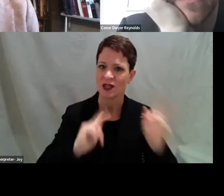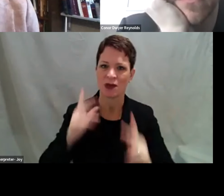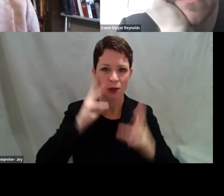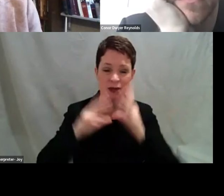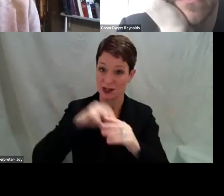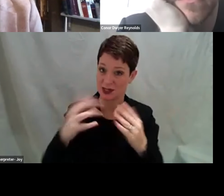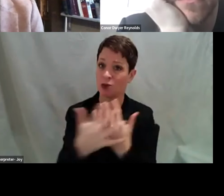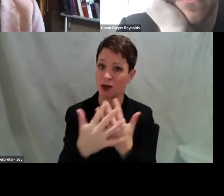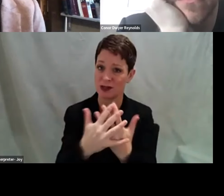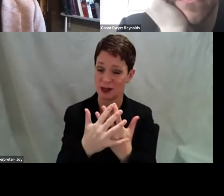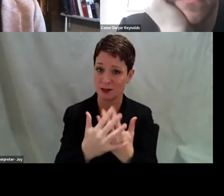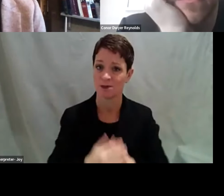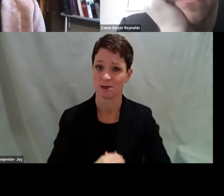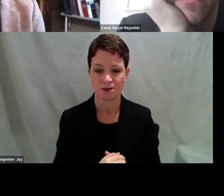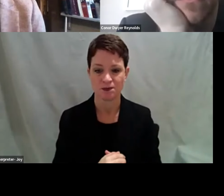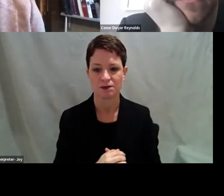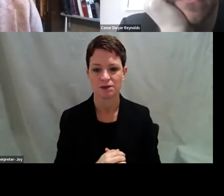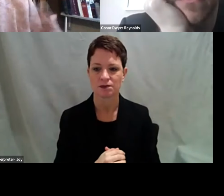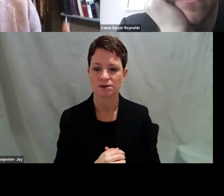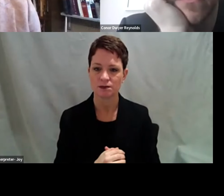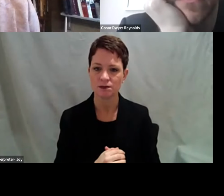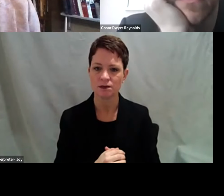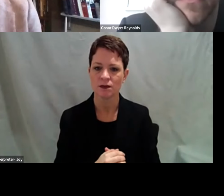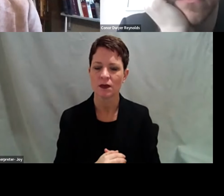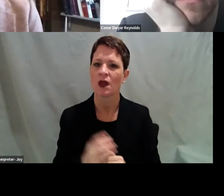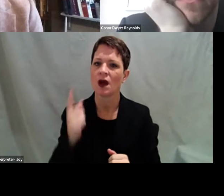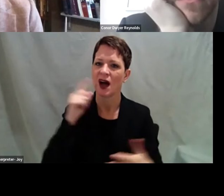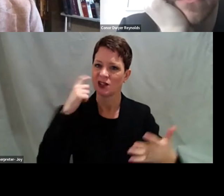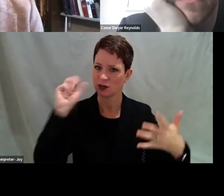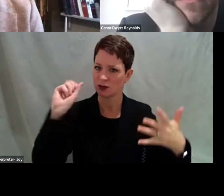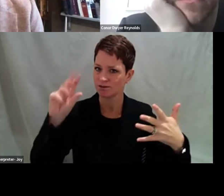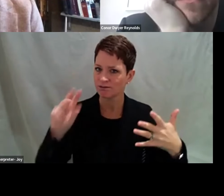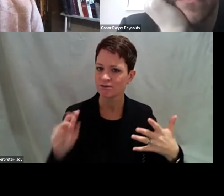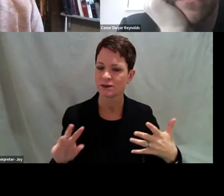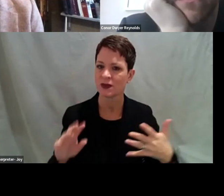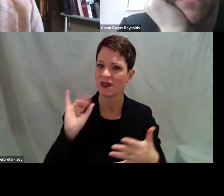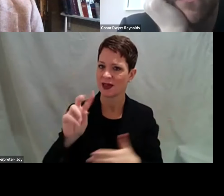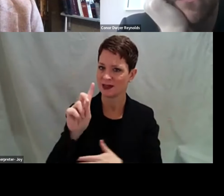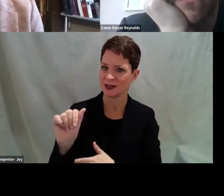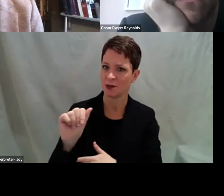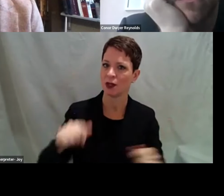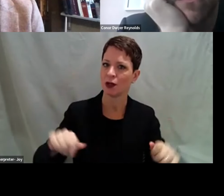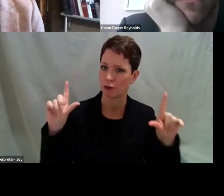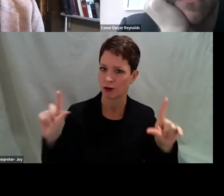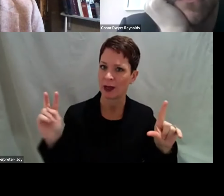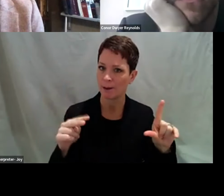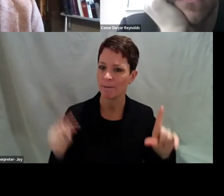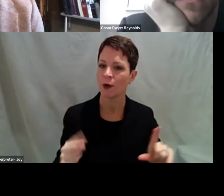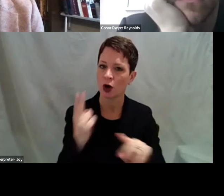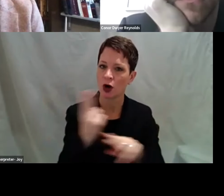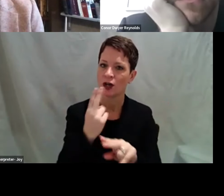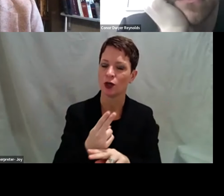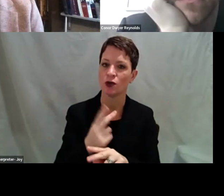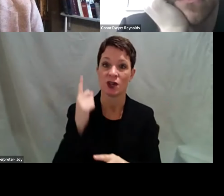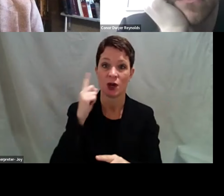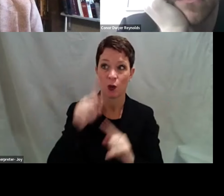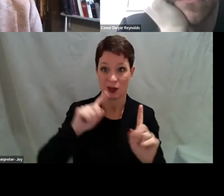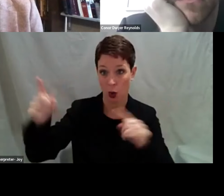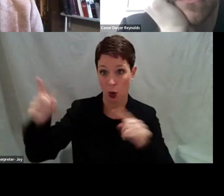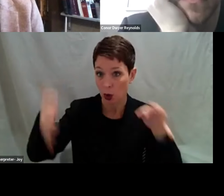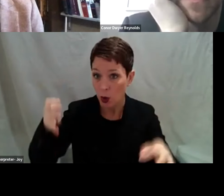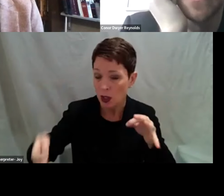prisons and jails. So I've identified that disability frames are used in prison litigation.